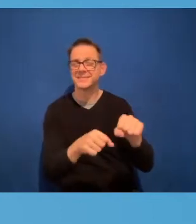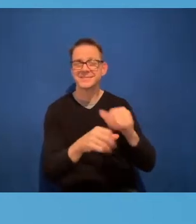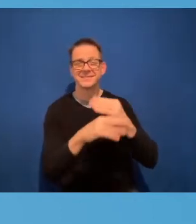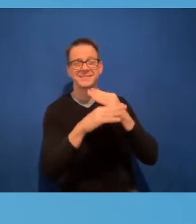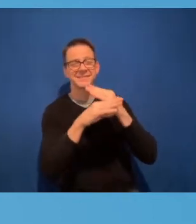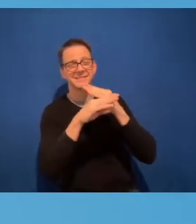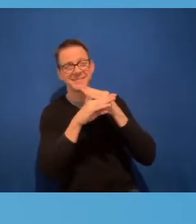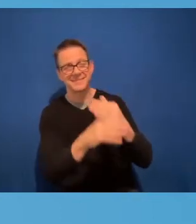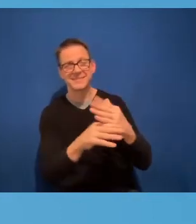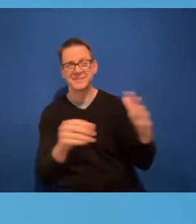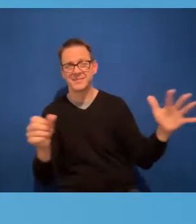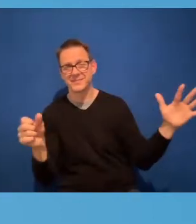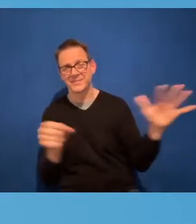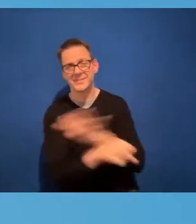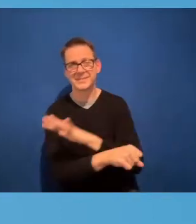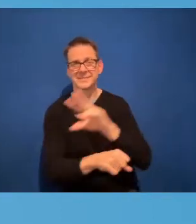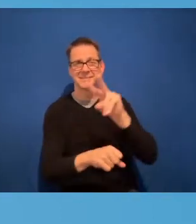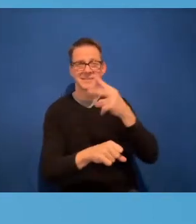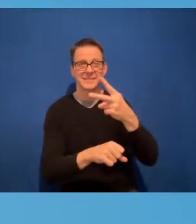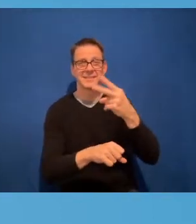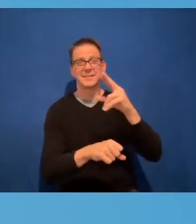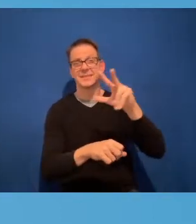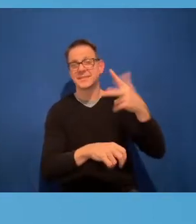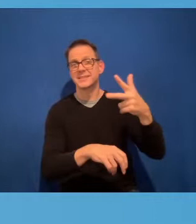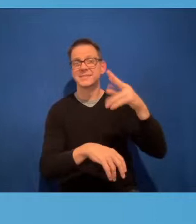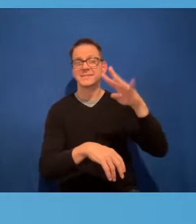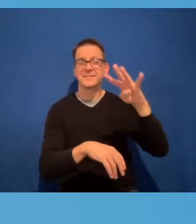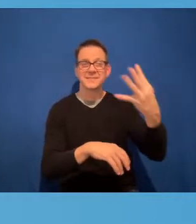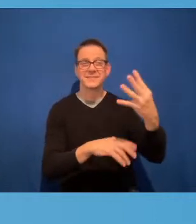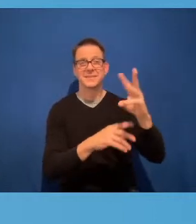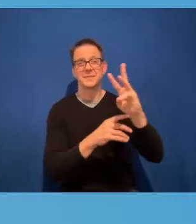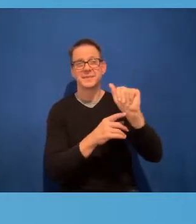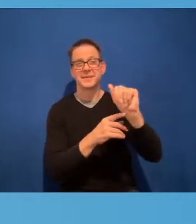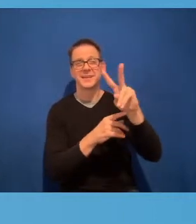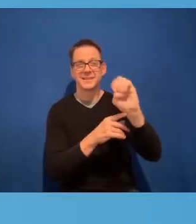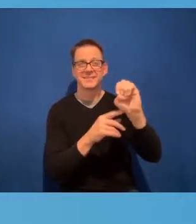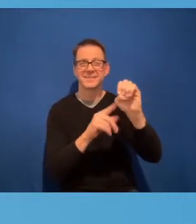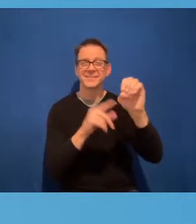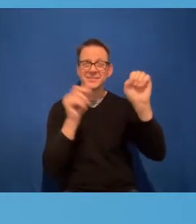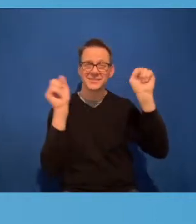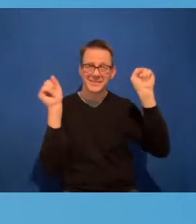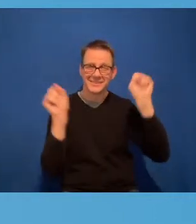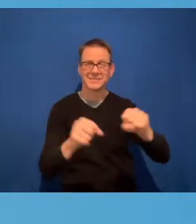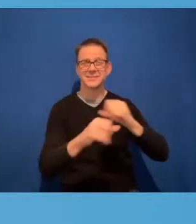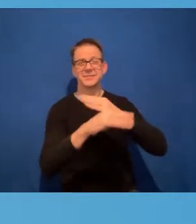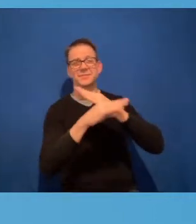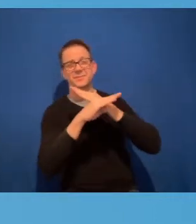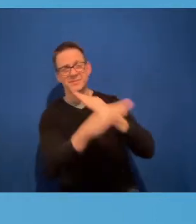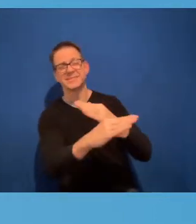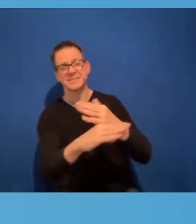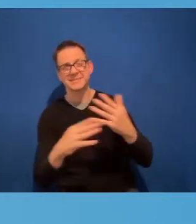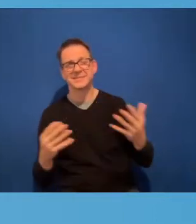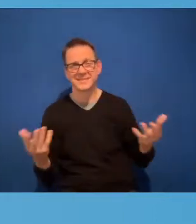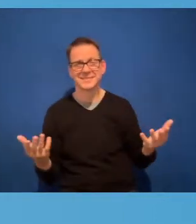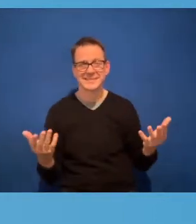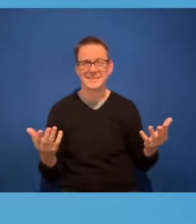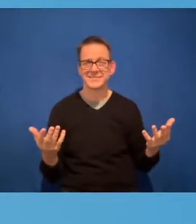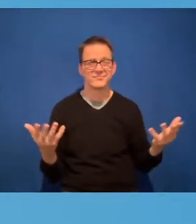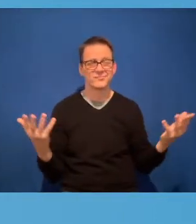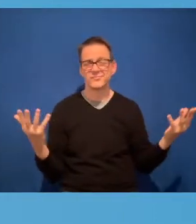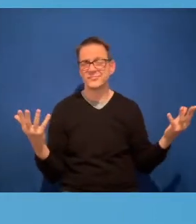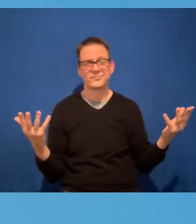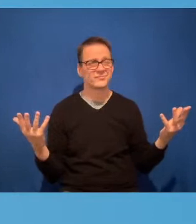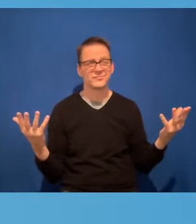wave disabilities that patients have had to take on. They were almost all of them were